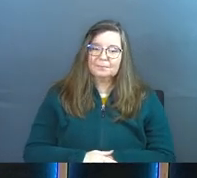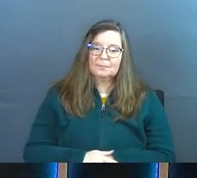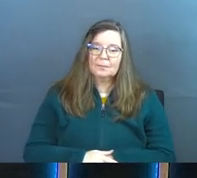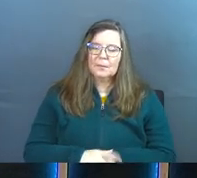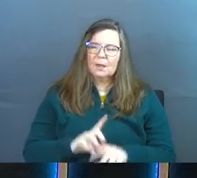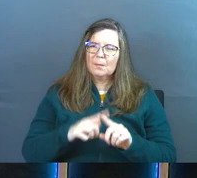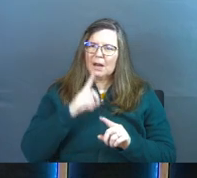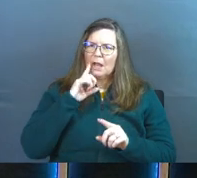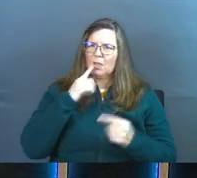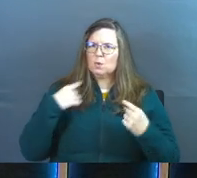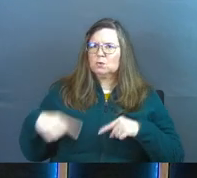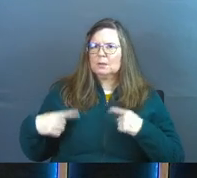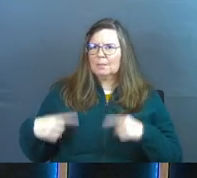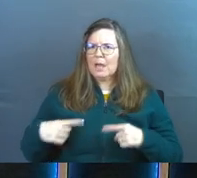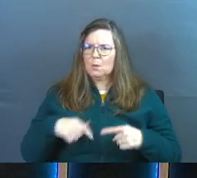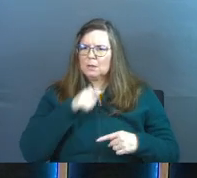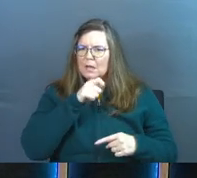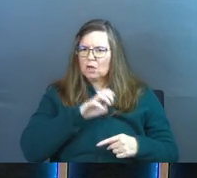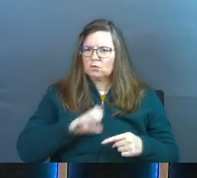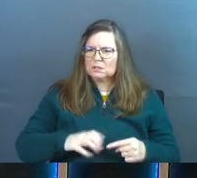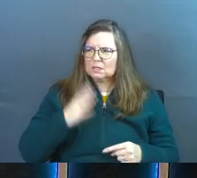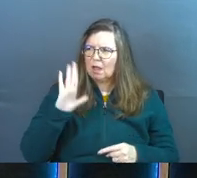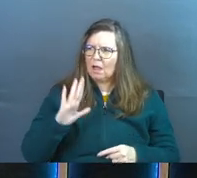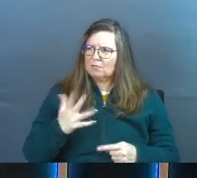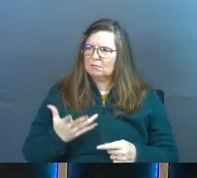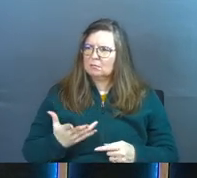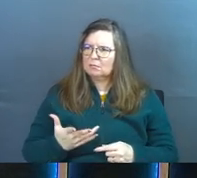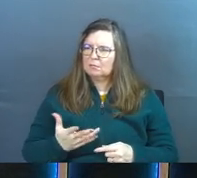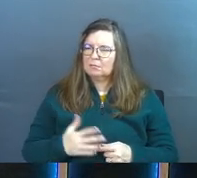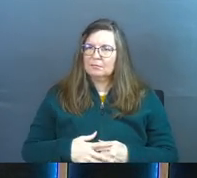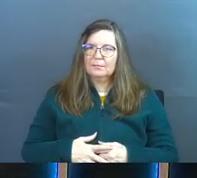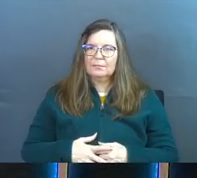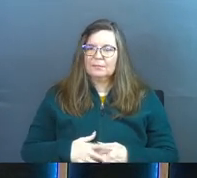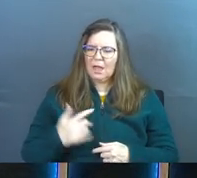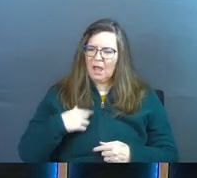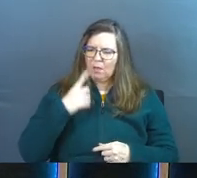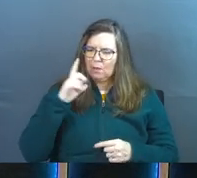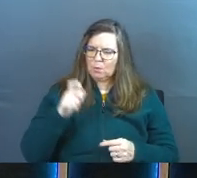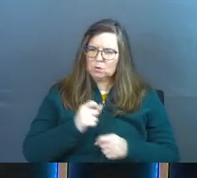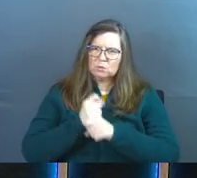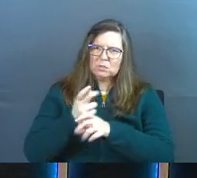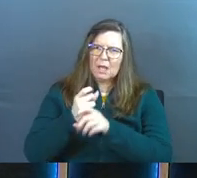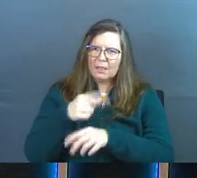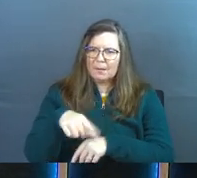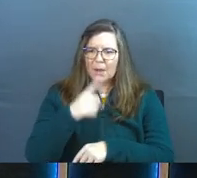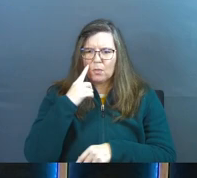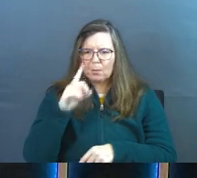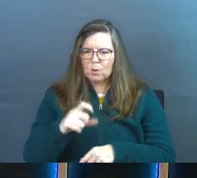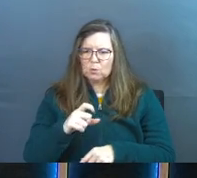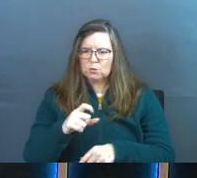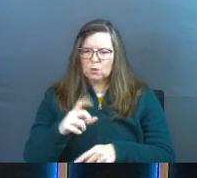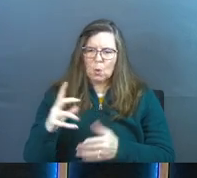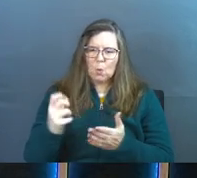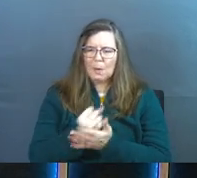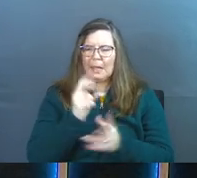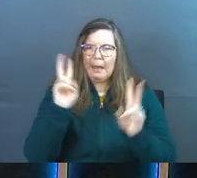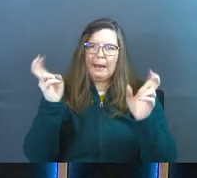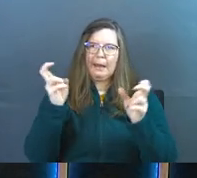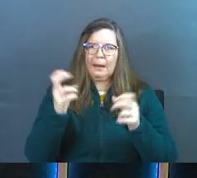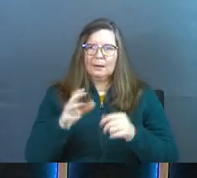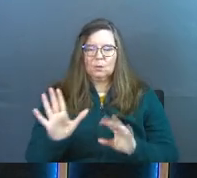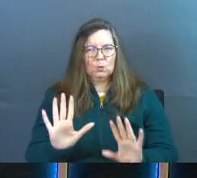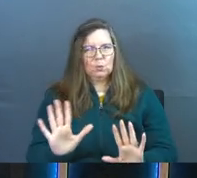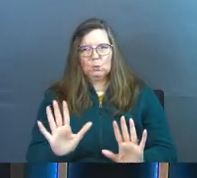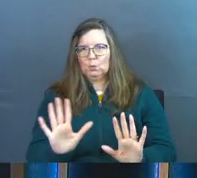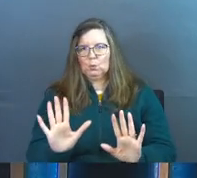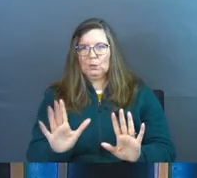But I thought it was a debate with non-Christians, God. I thought I was supposed to yell at them. I thought I was supposed to win the argument.